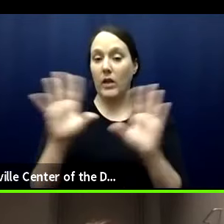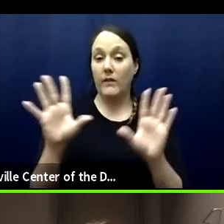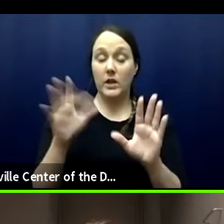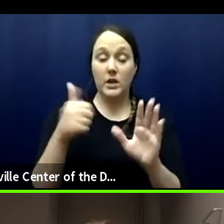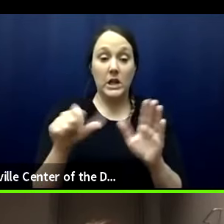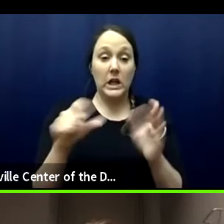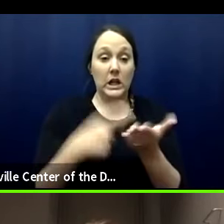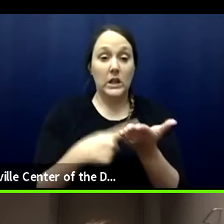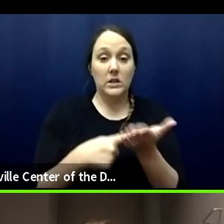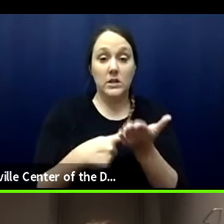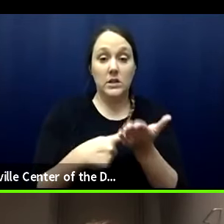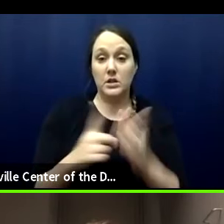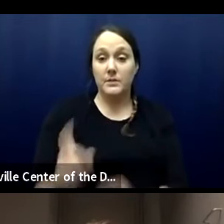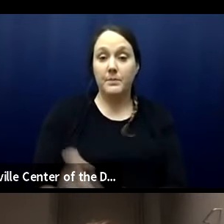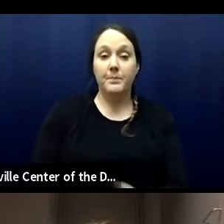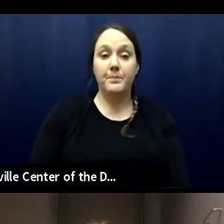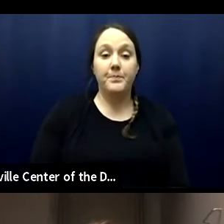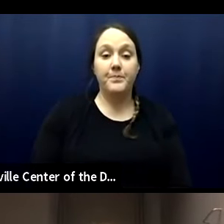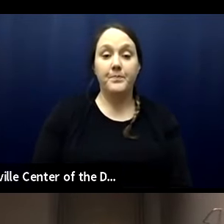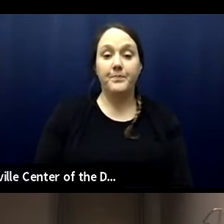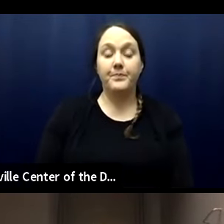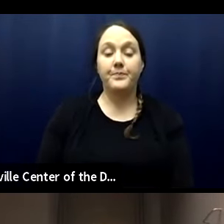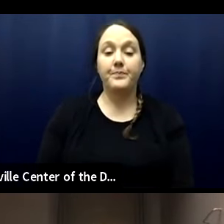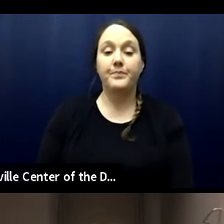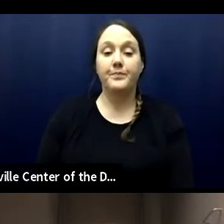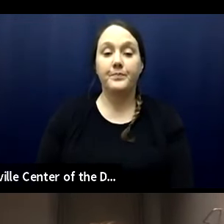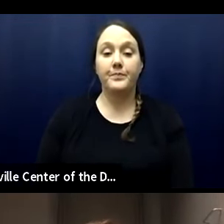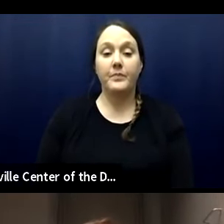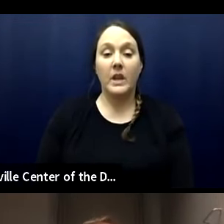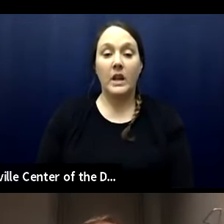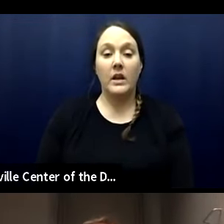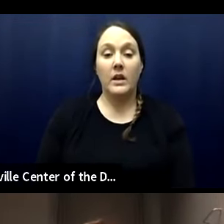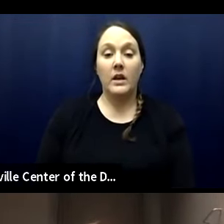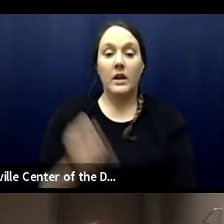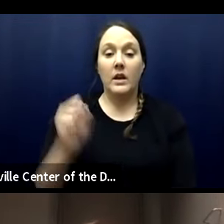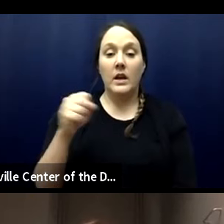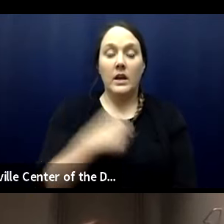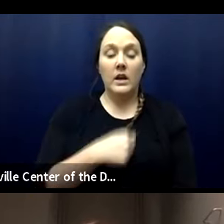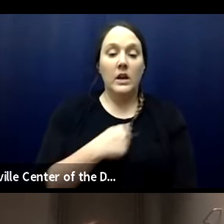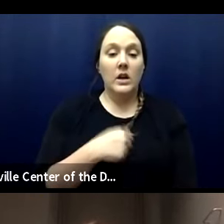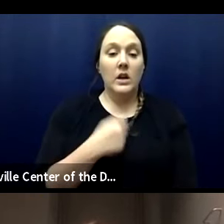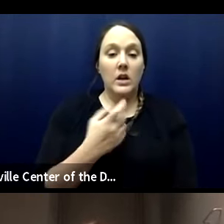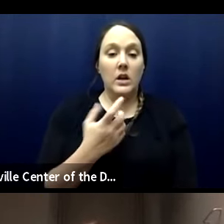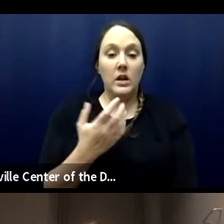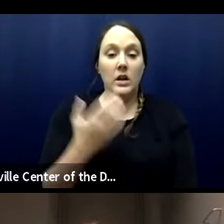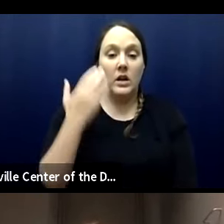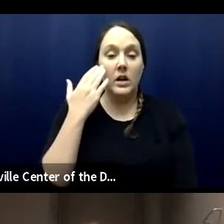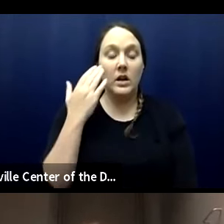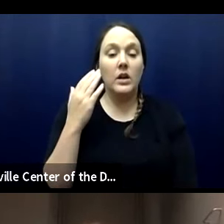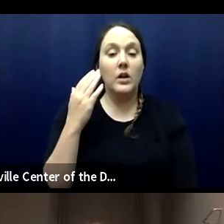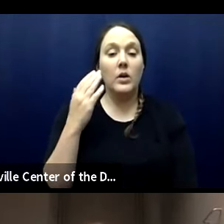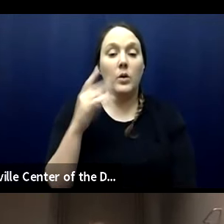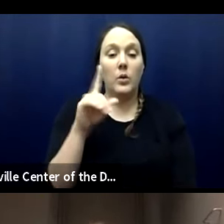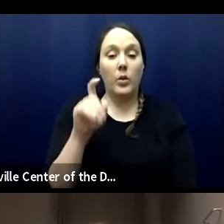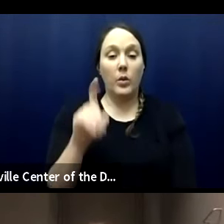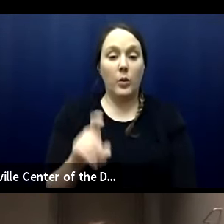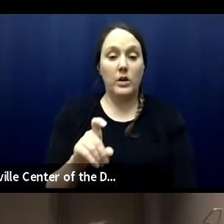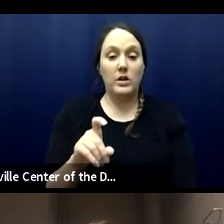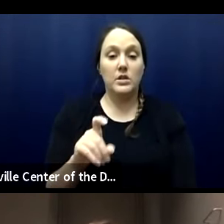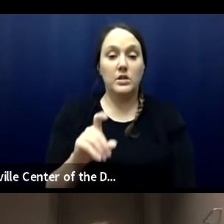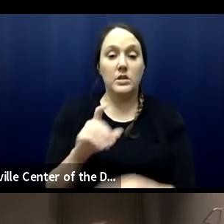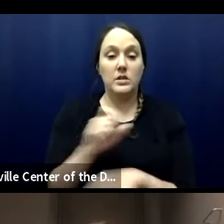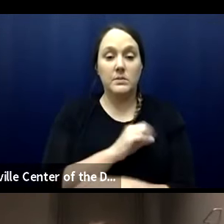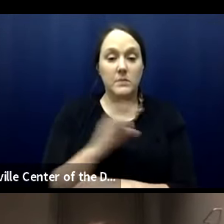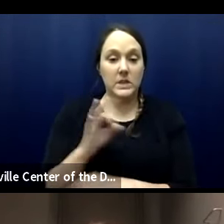discussion? So, yeah, I'm sorry. Just knowing the questions, this is Martha, knowing the questions that my staff